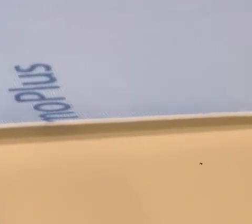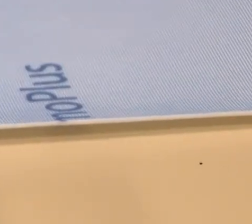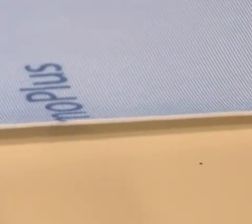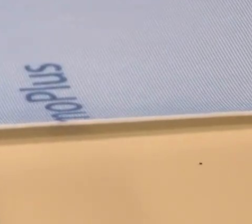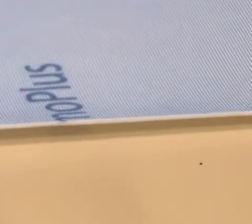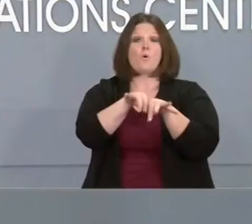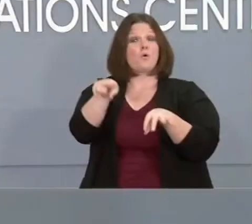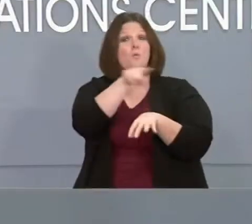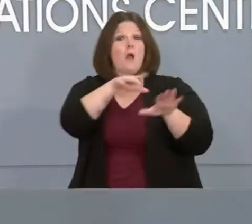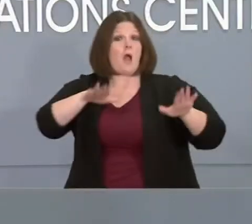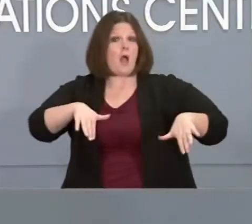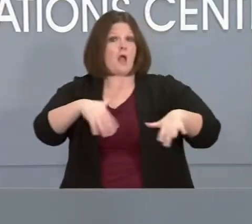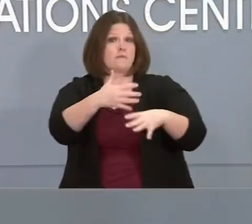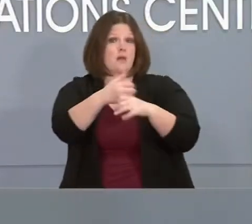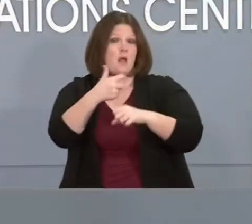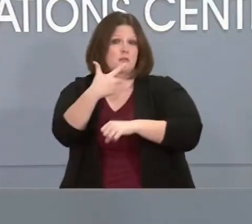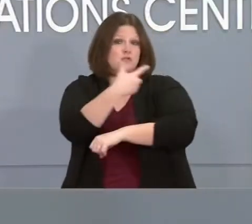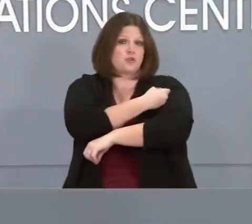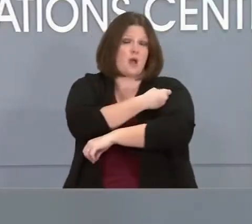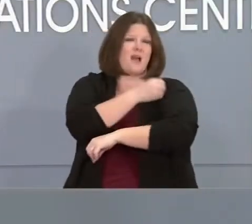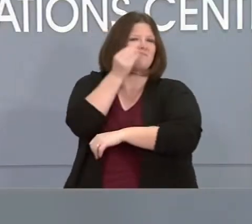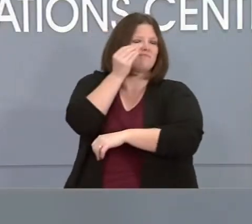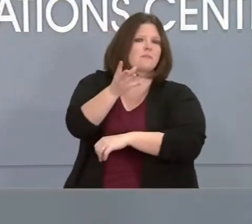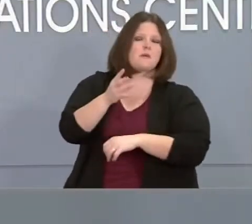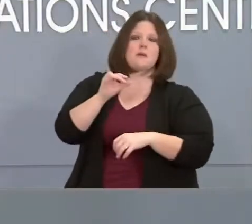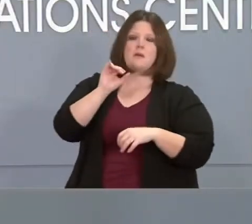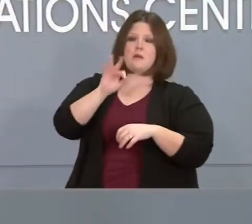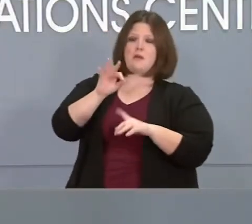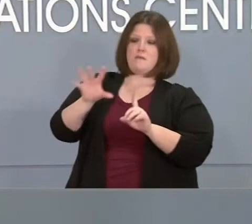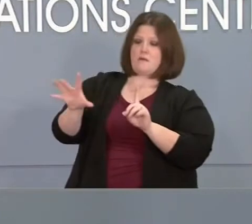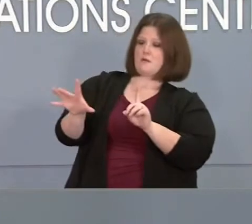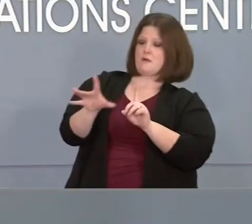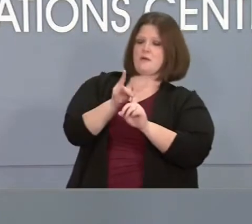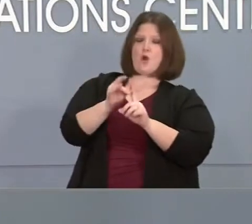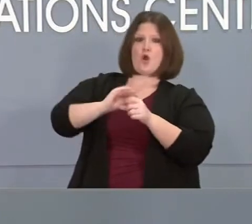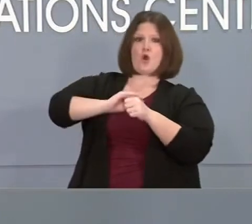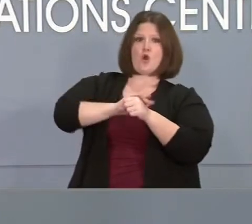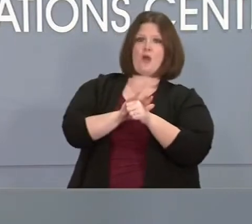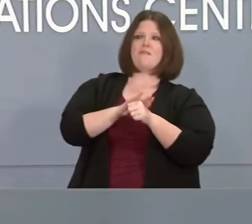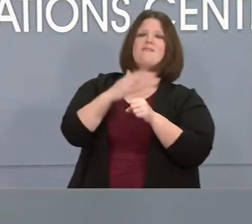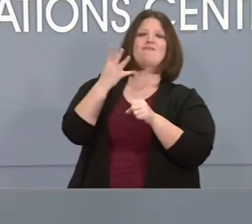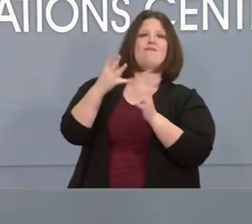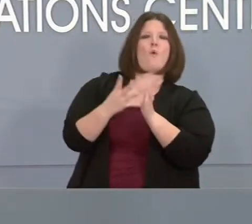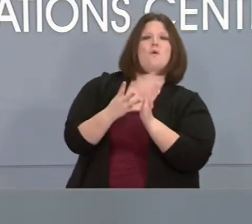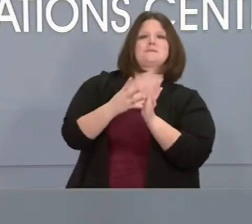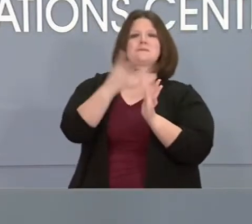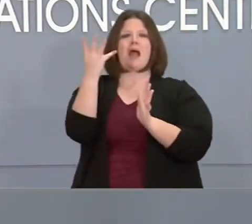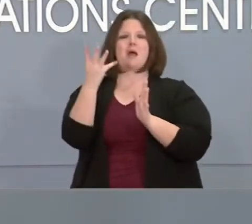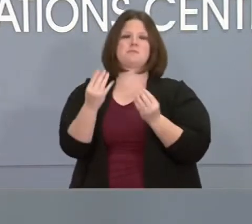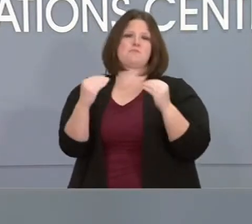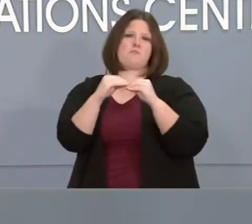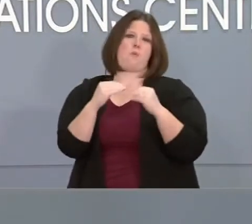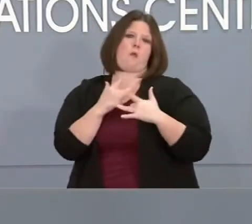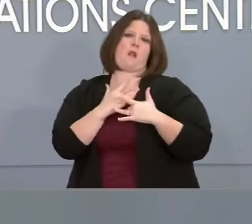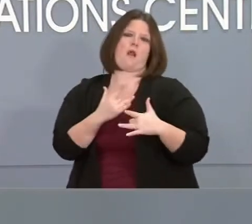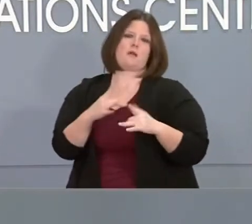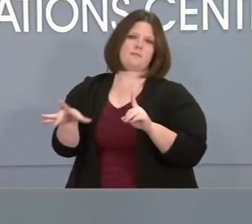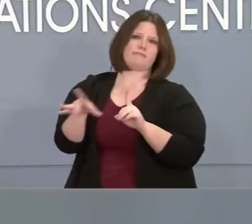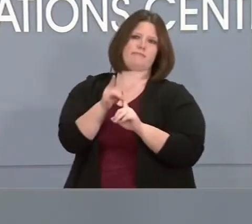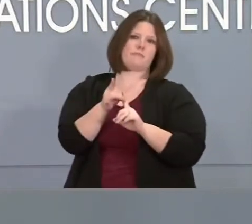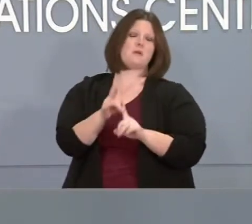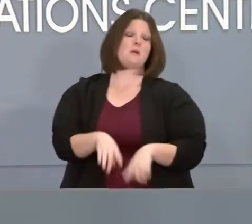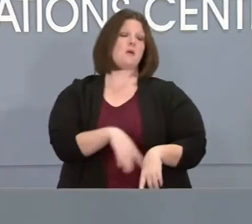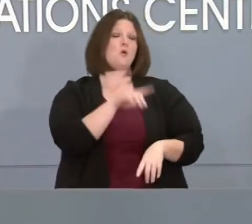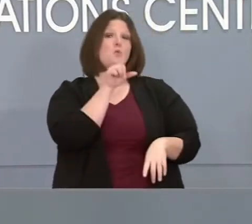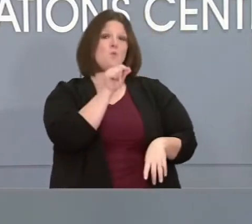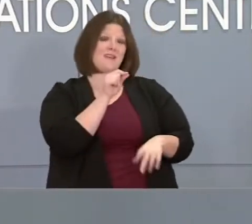top priority. You are 4 times more likely to get COVID if you are unvaccinated and 20 times more